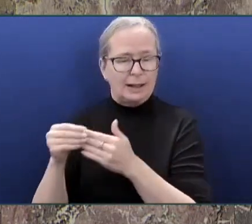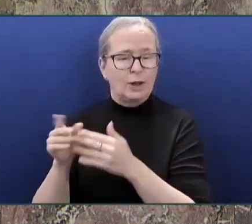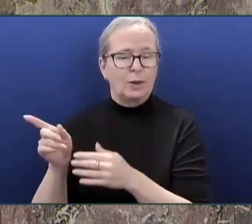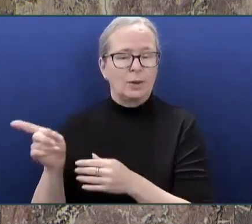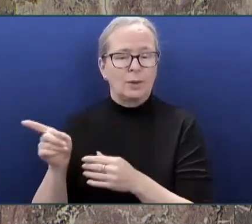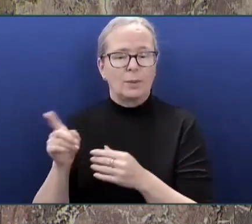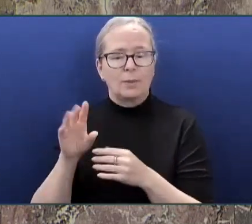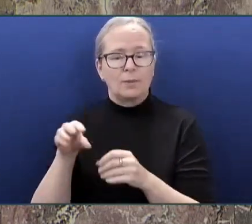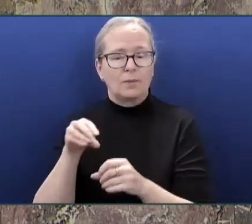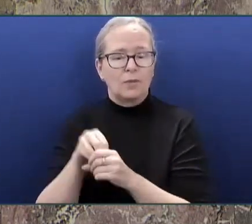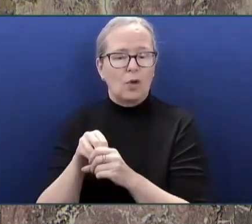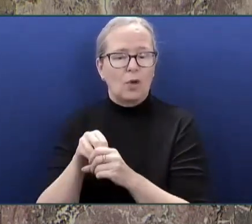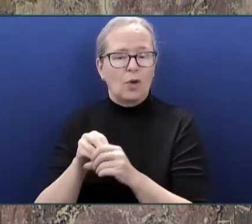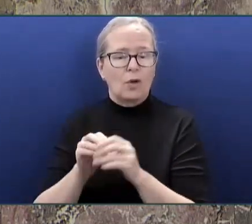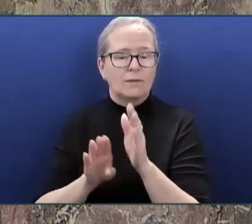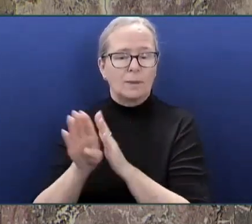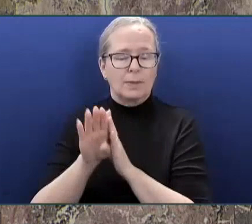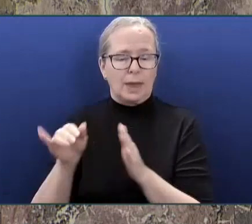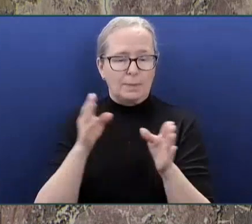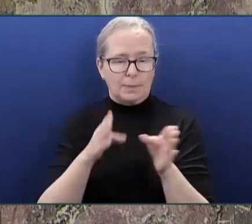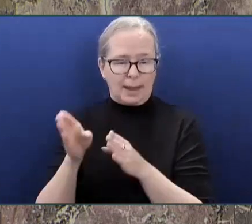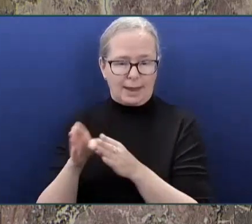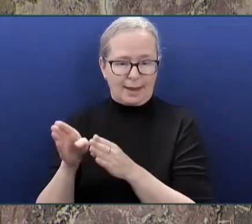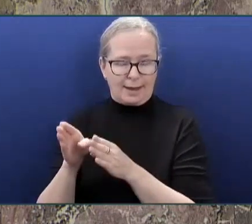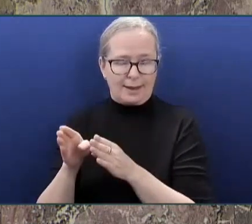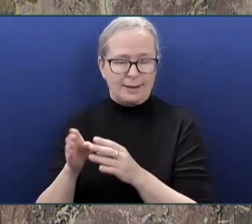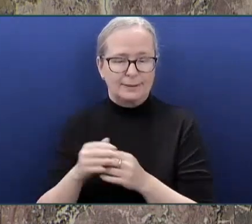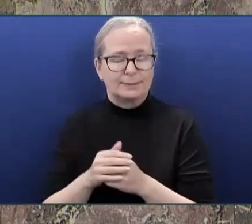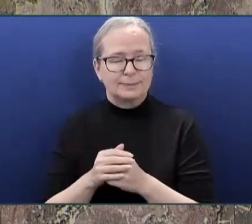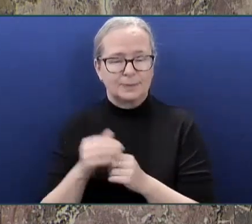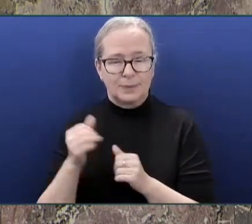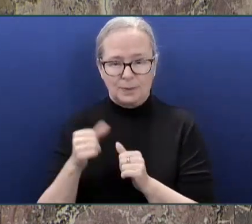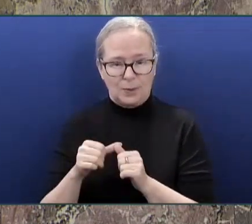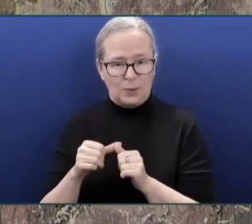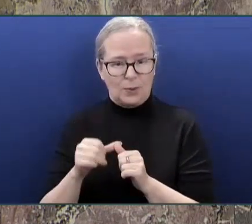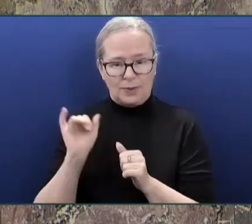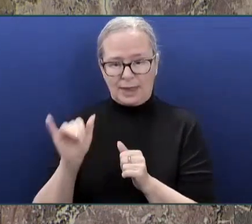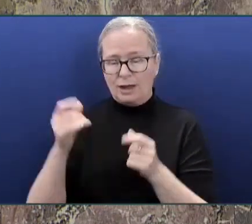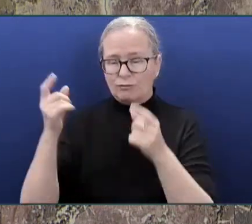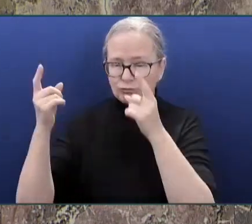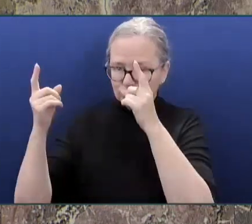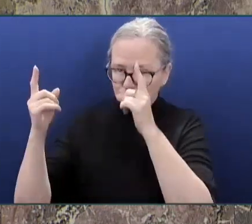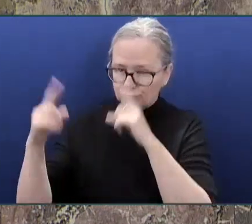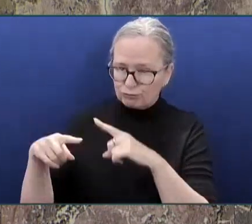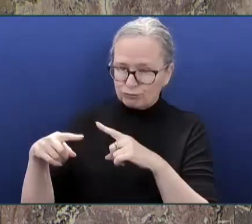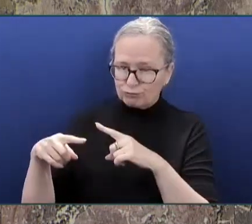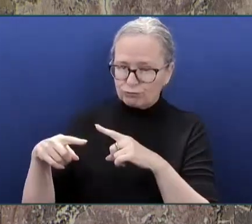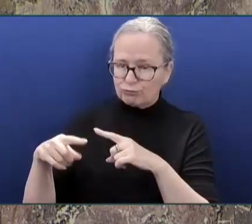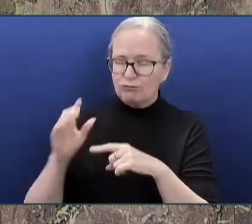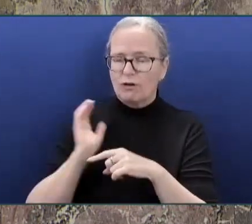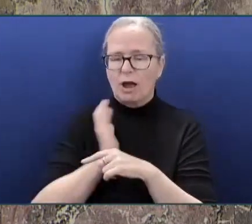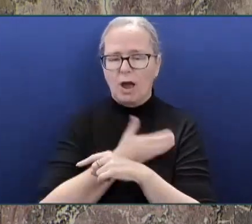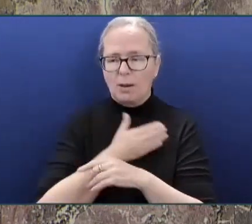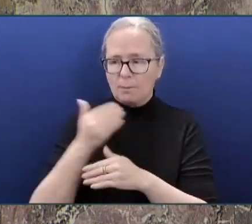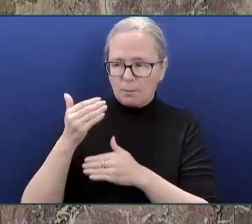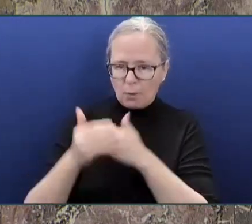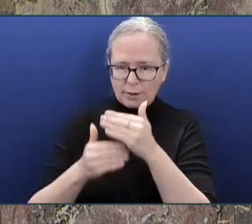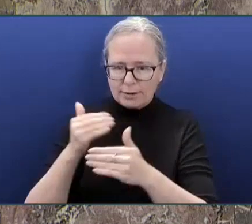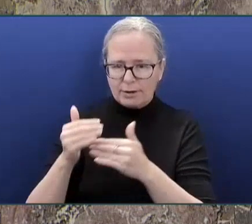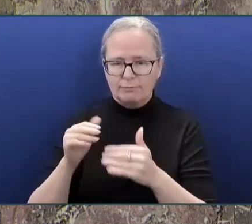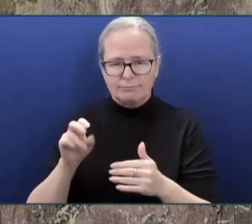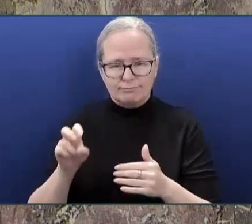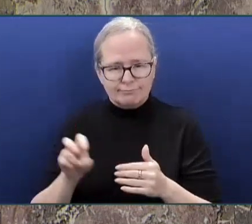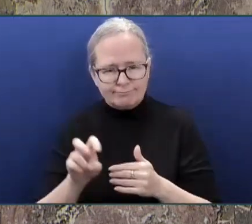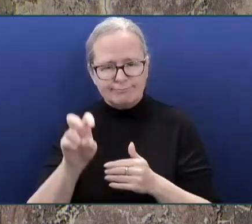was a confidence in supply agreement, through our roadmap to 2030, and through a variety of very important measures that we